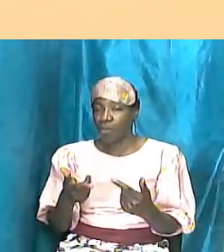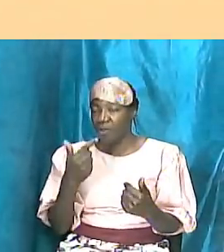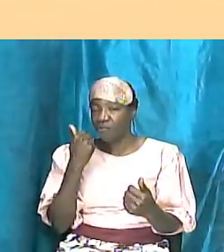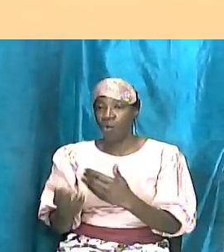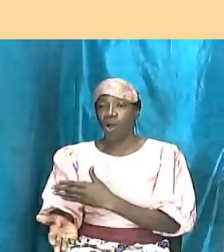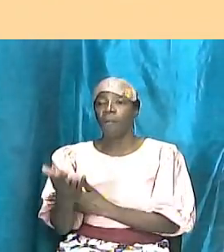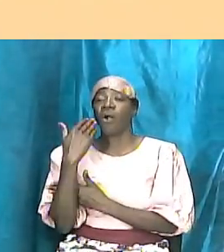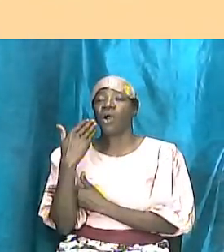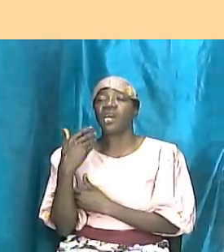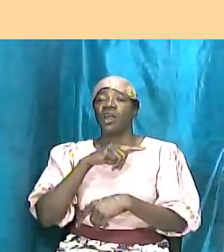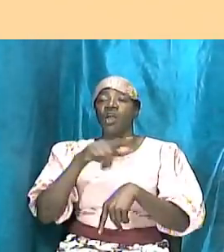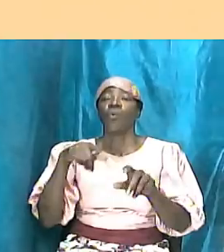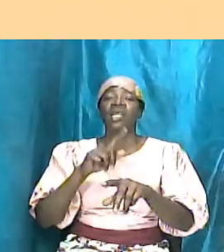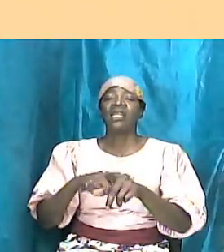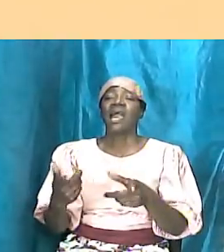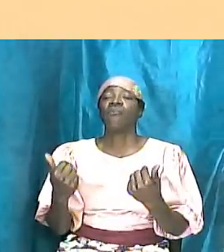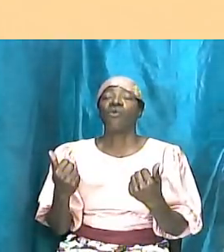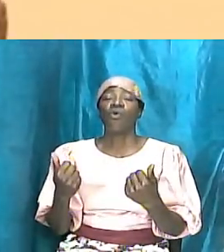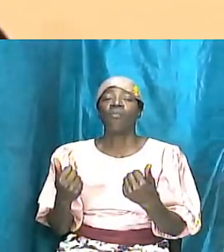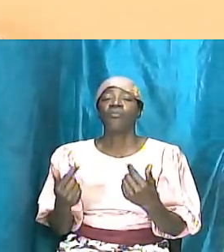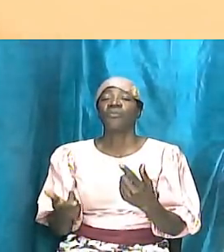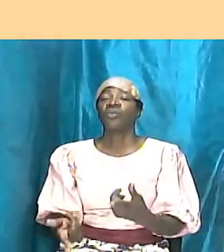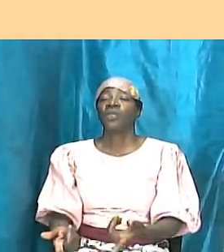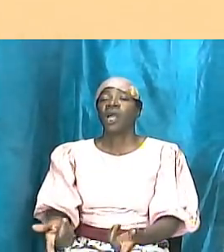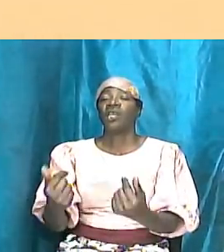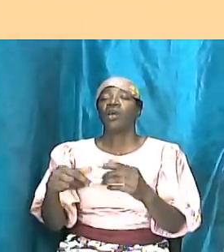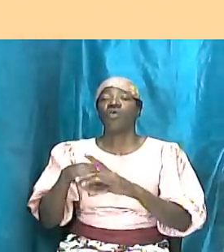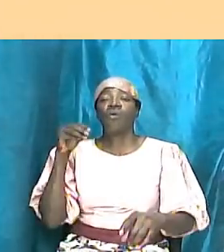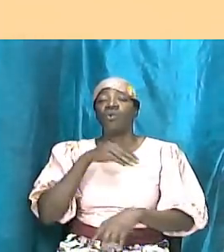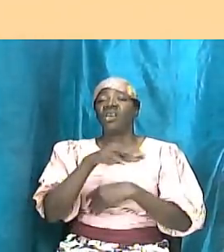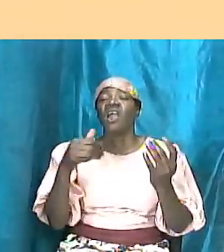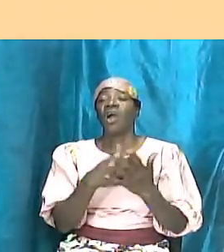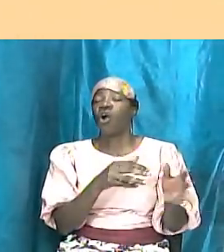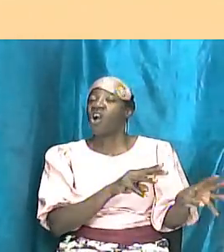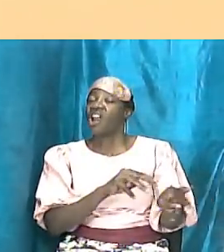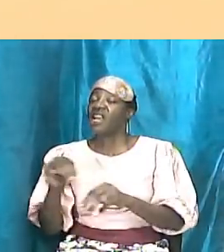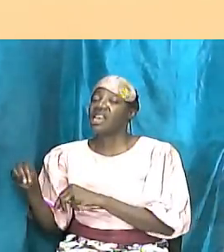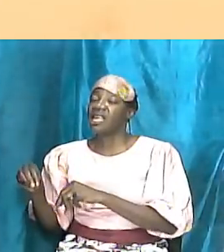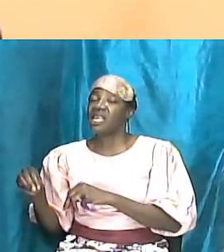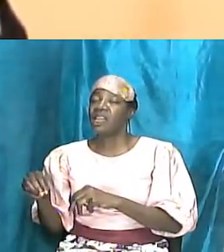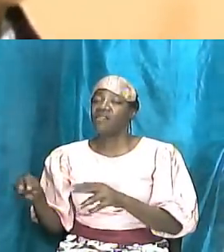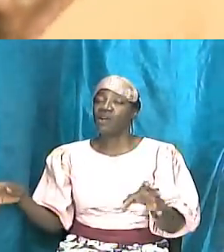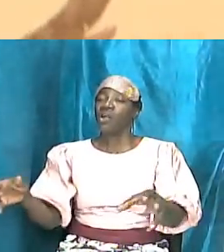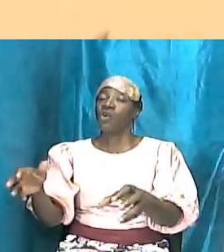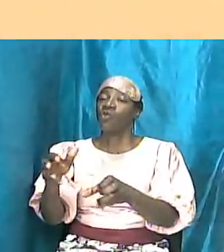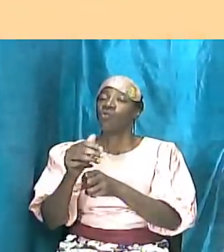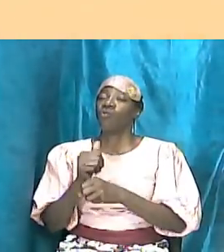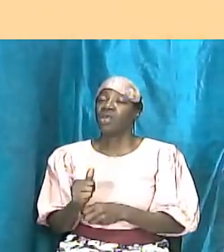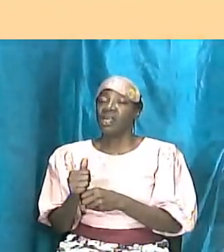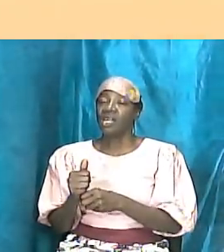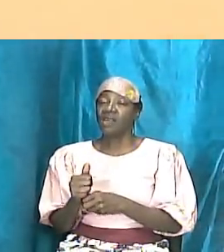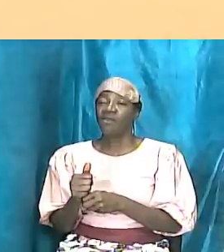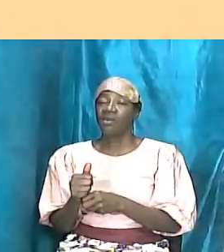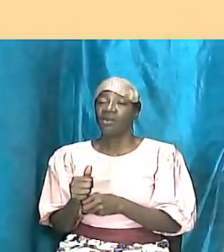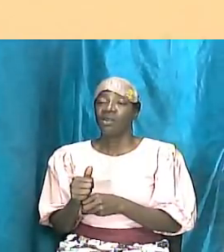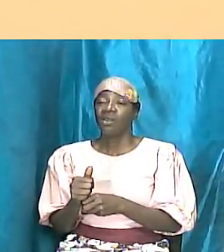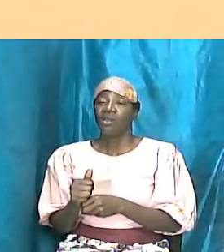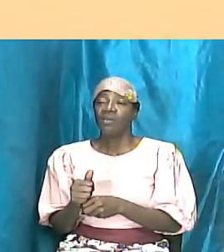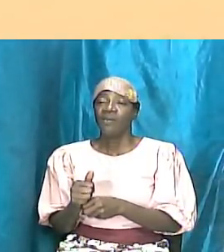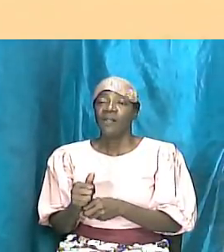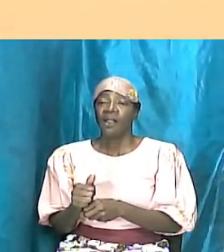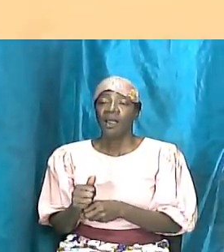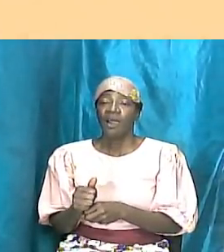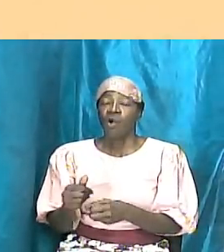time came and they were to come out, they all left, and they left with the treasuries of Egypt, and they were